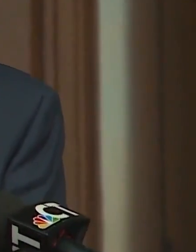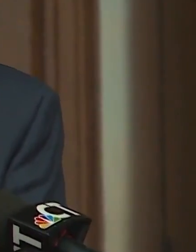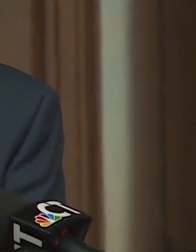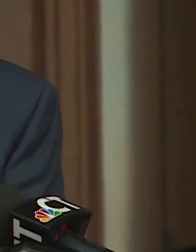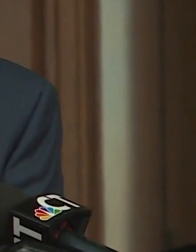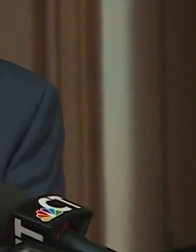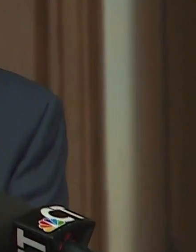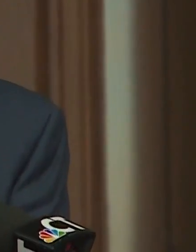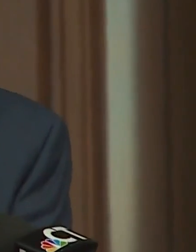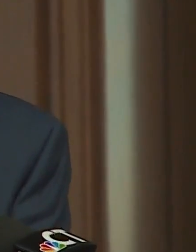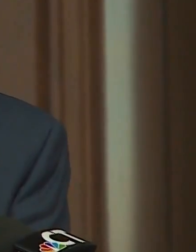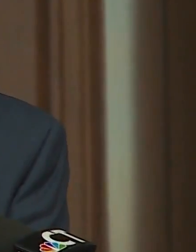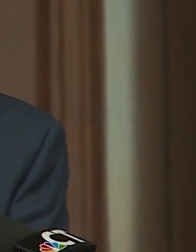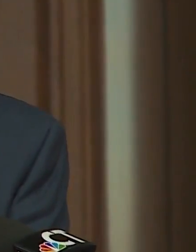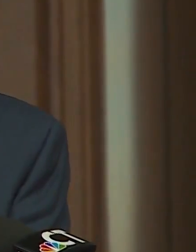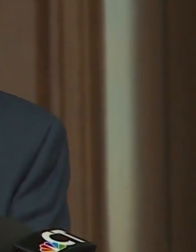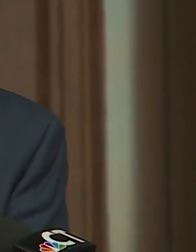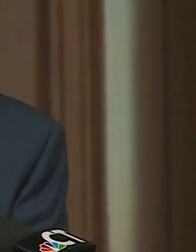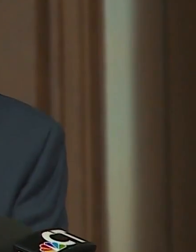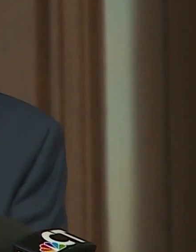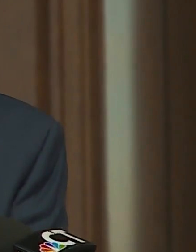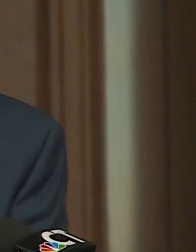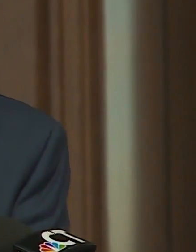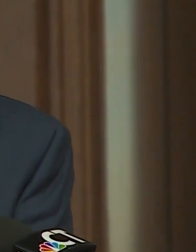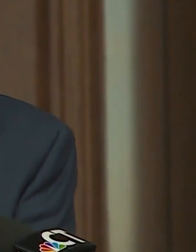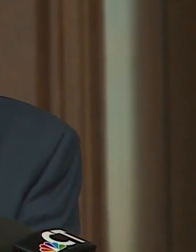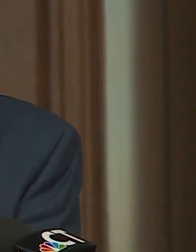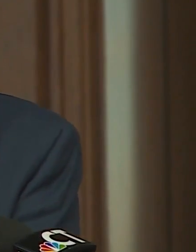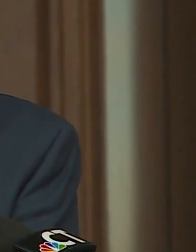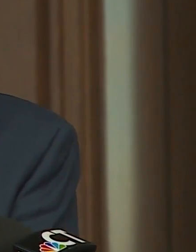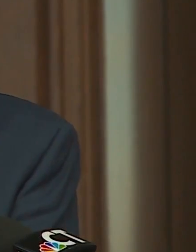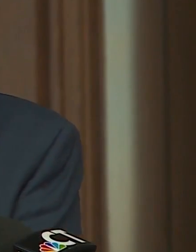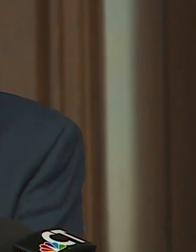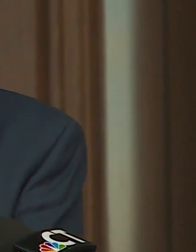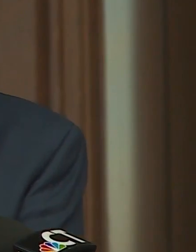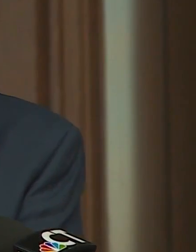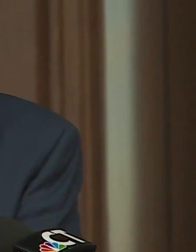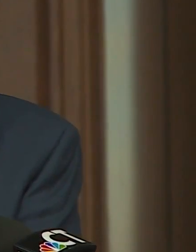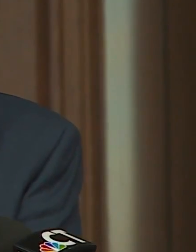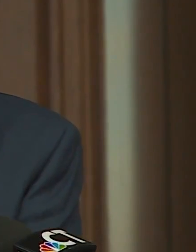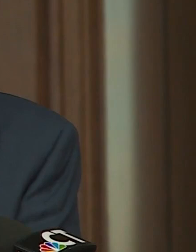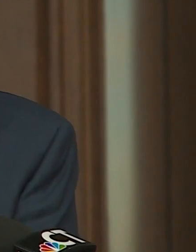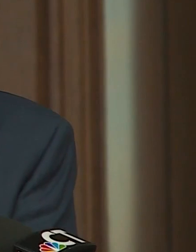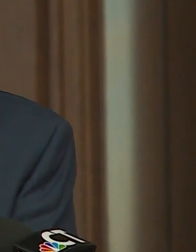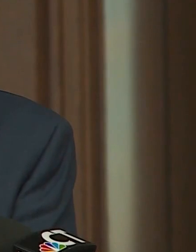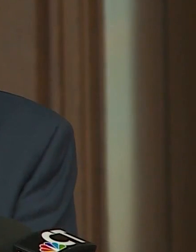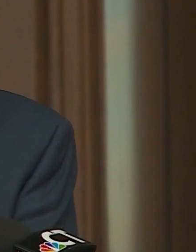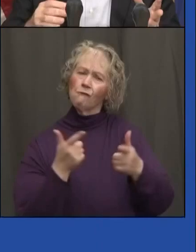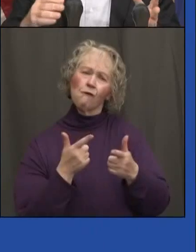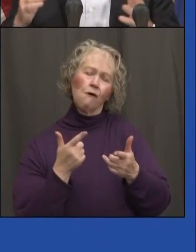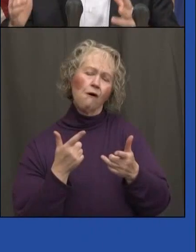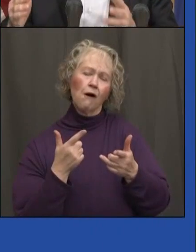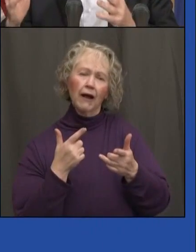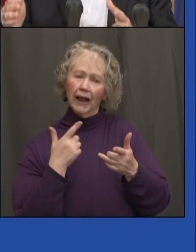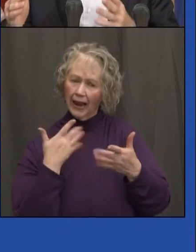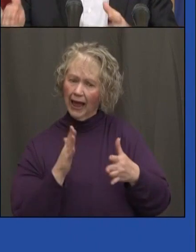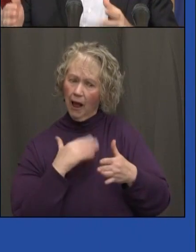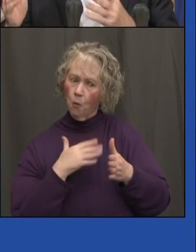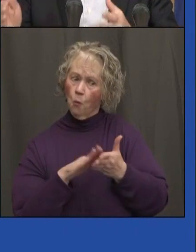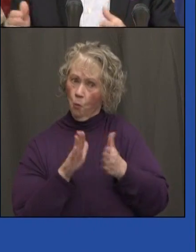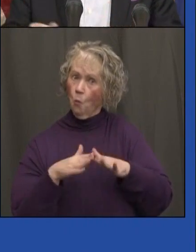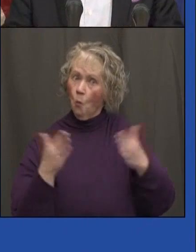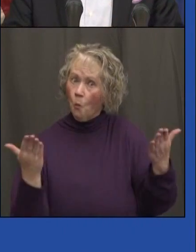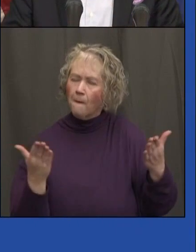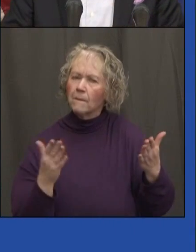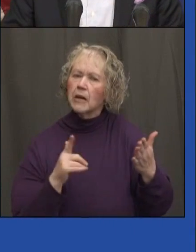distancing protocol. Where are we now? In some classes, it's down to 2.5 to 3 feet. Governor Lamont speaking